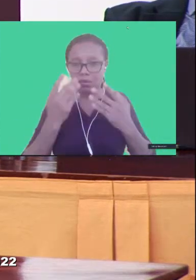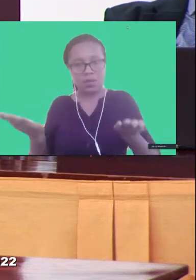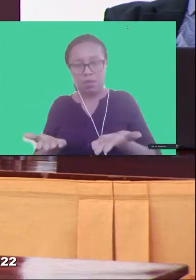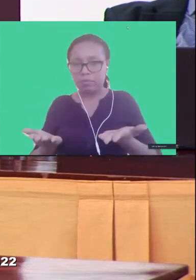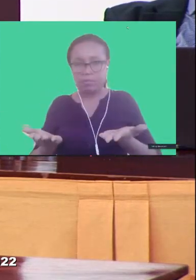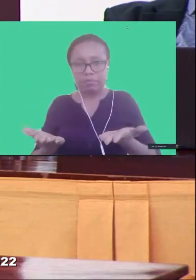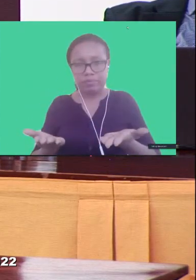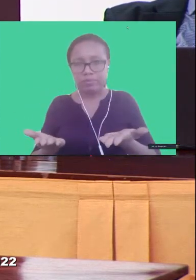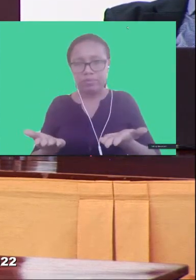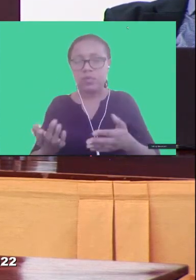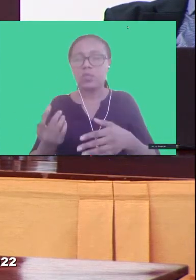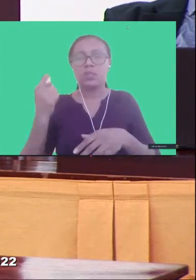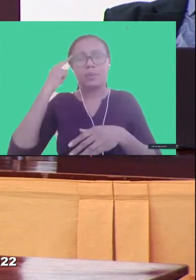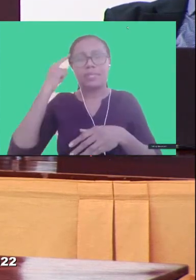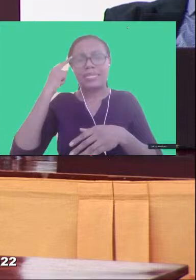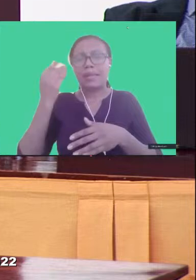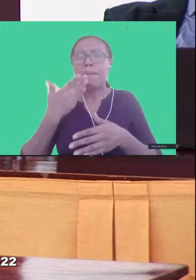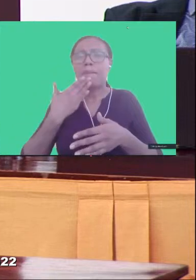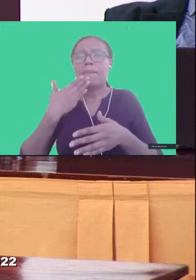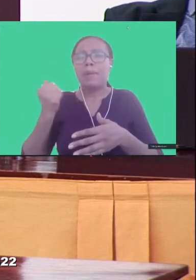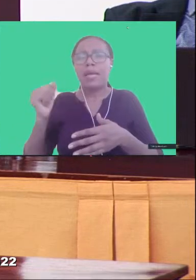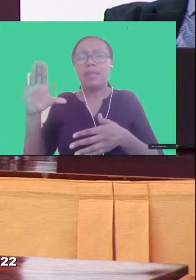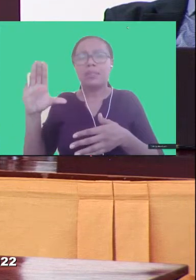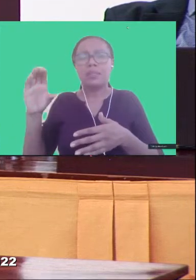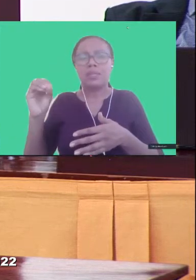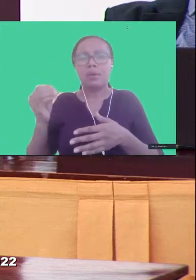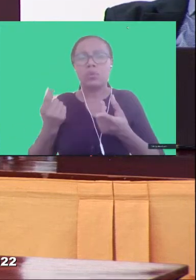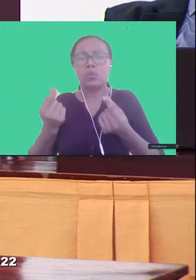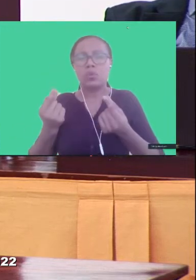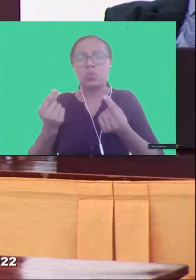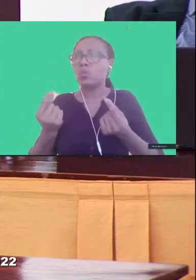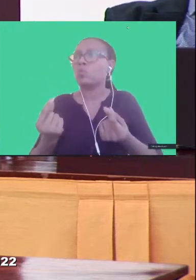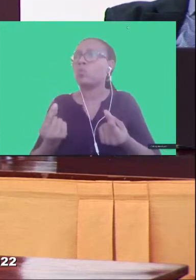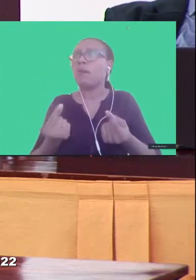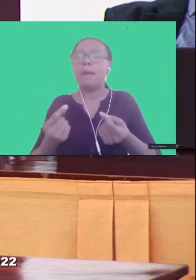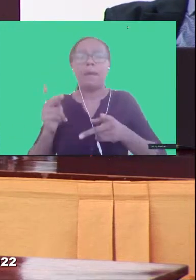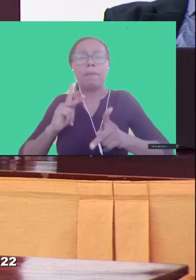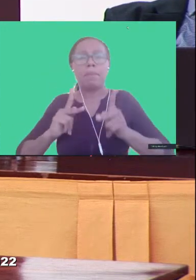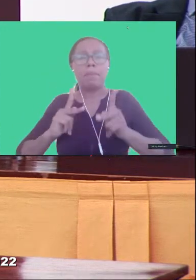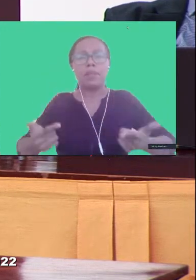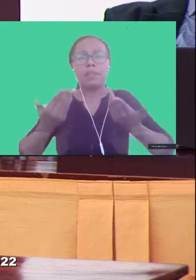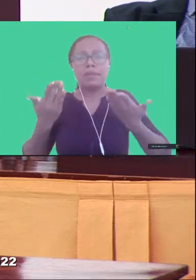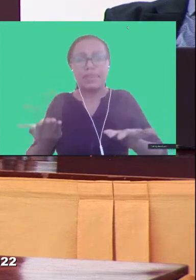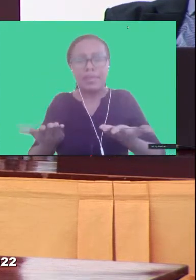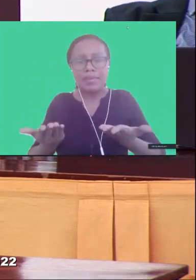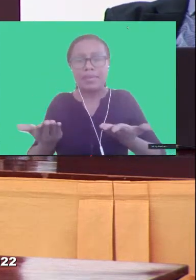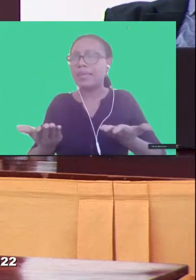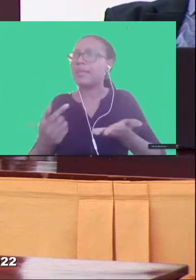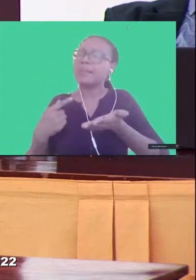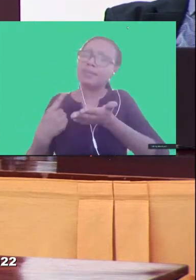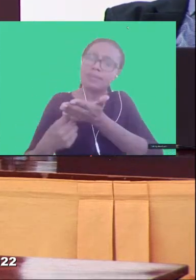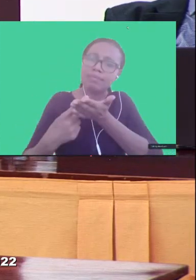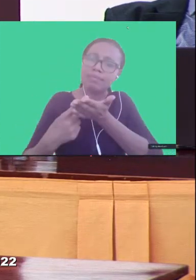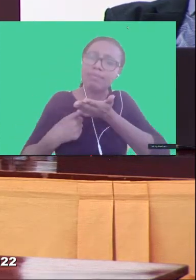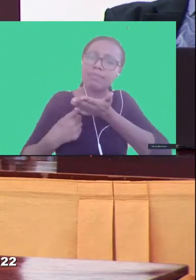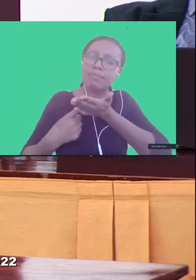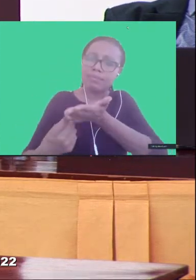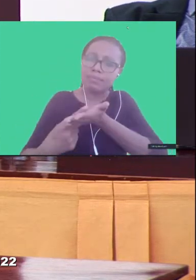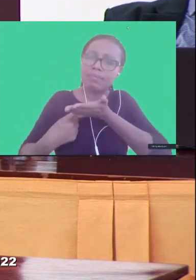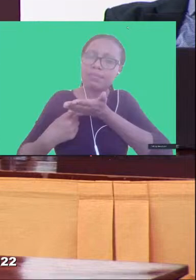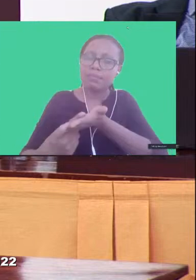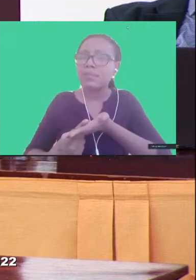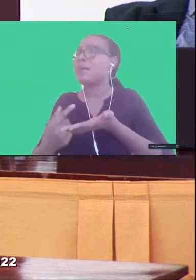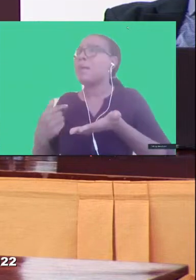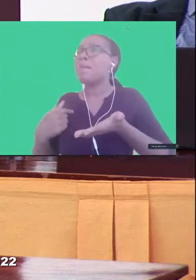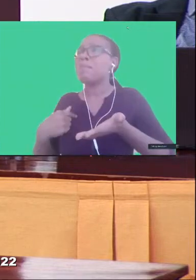feel about offshore oil and gas exploration, answer some of their concerns, let them outline some of the queries, and